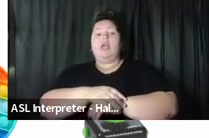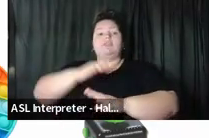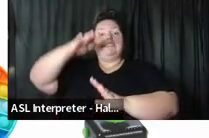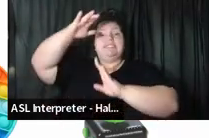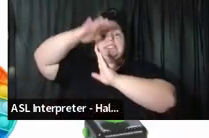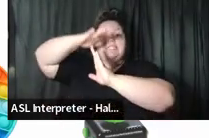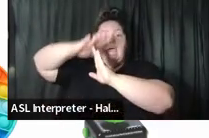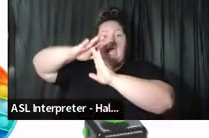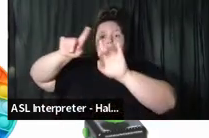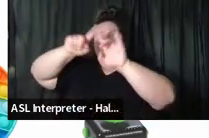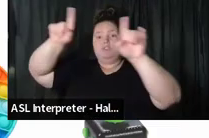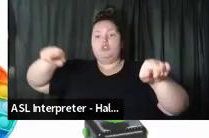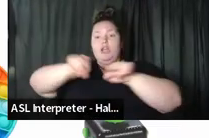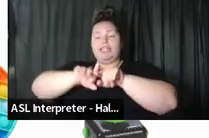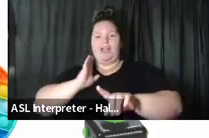very popular